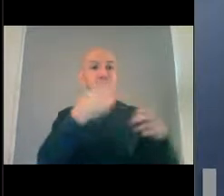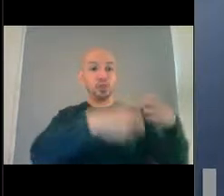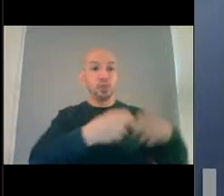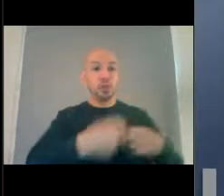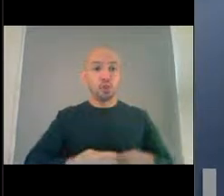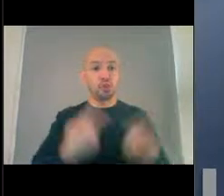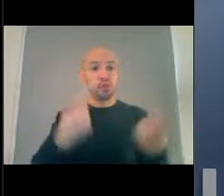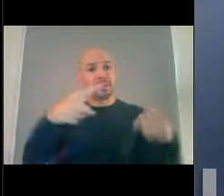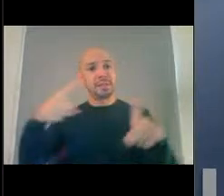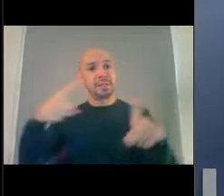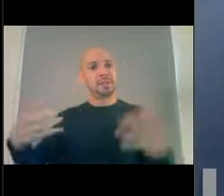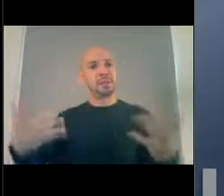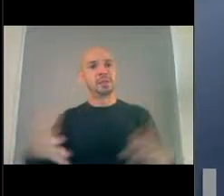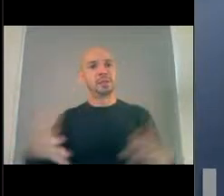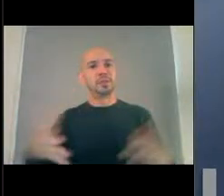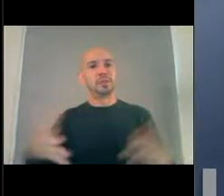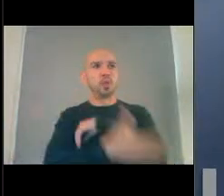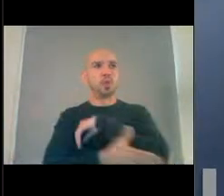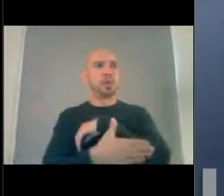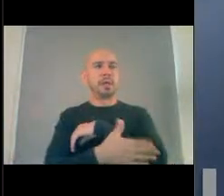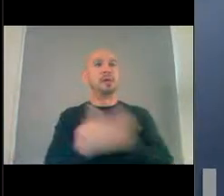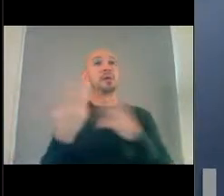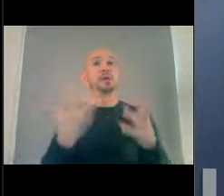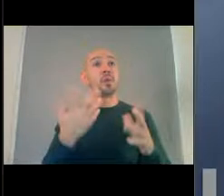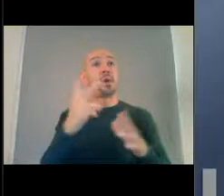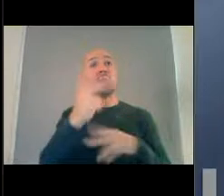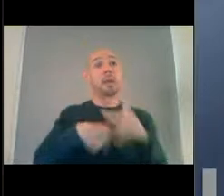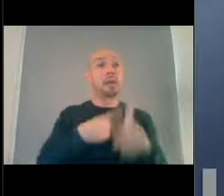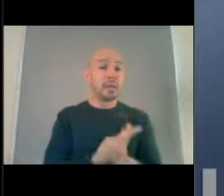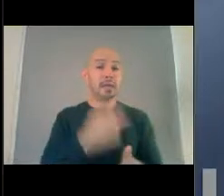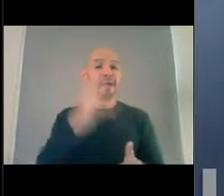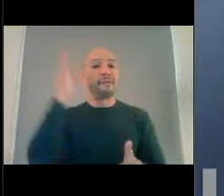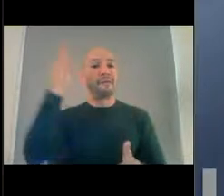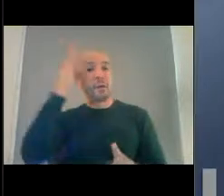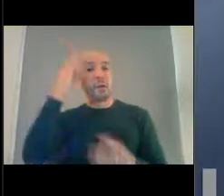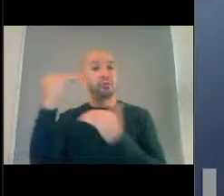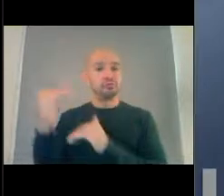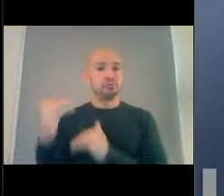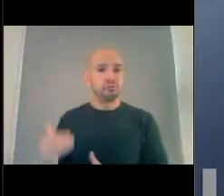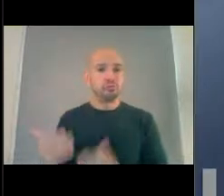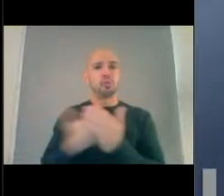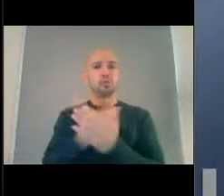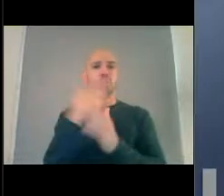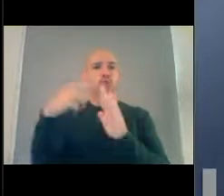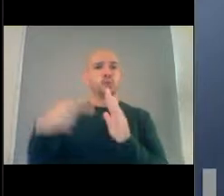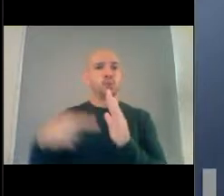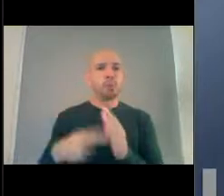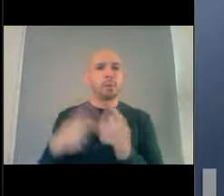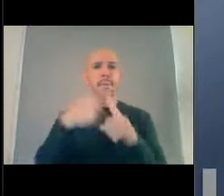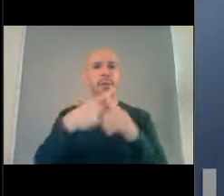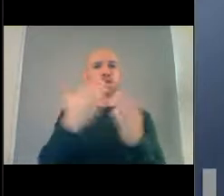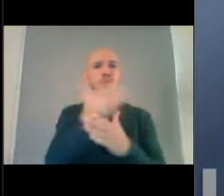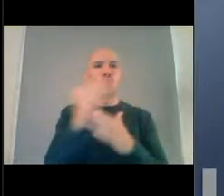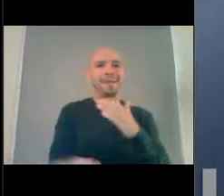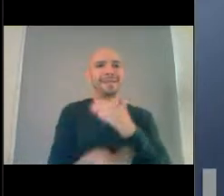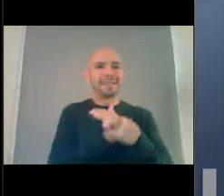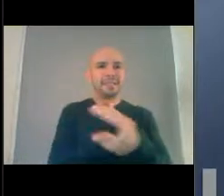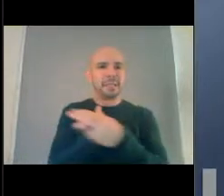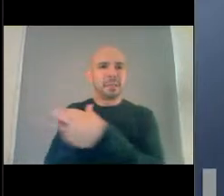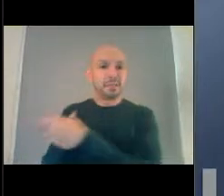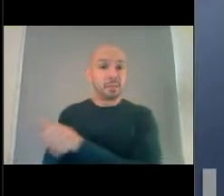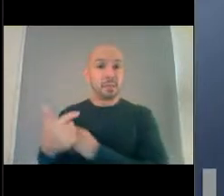proposed legislation the state budget and the inter-regional transportation strategic plan addendum our rural agencies appreciate the